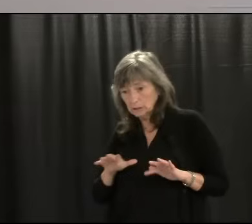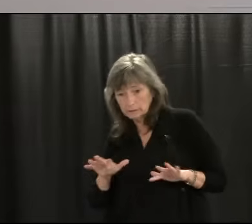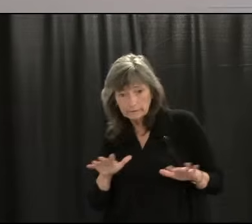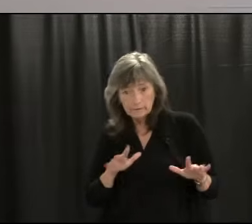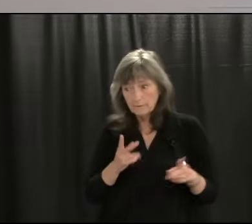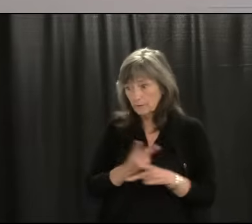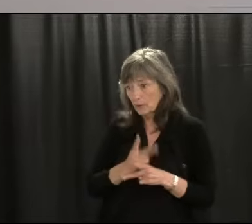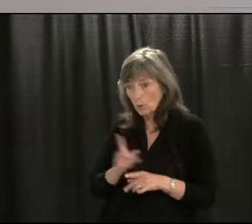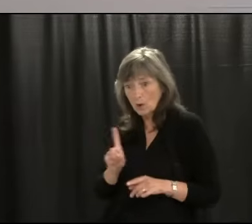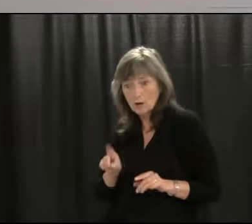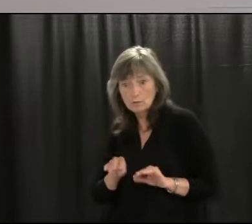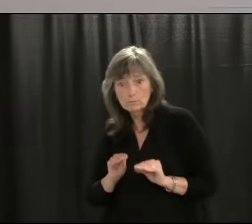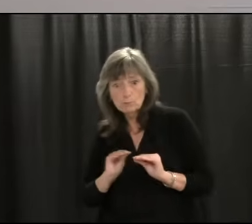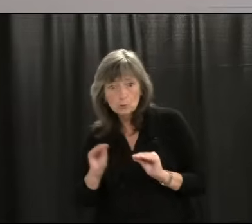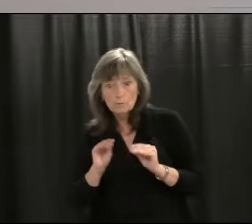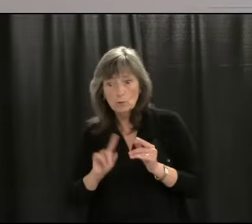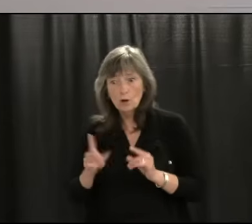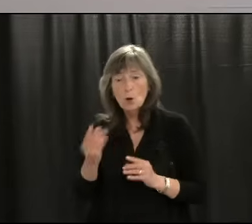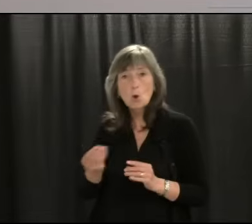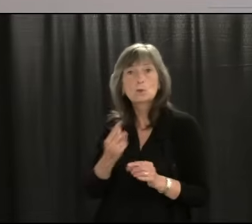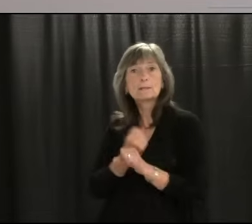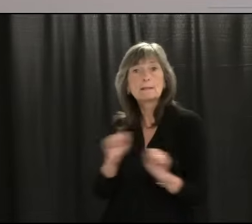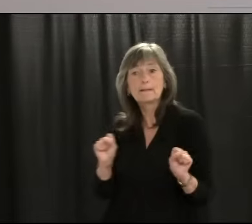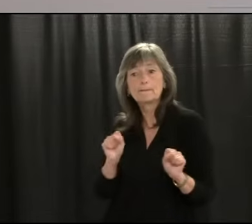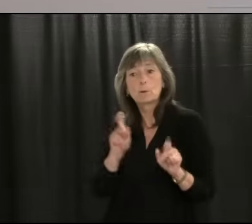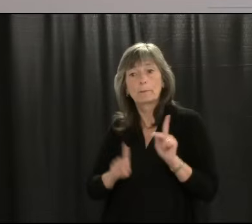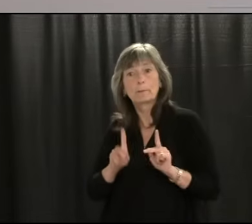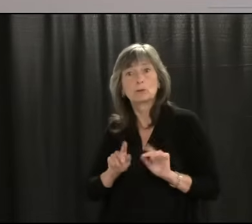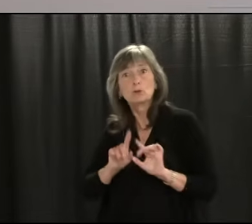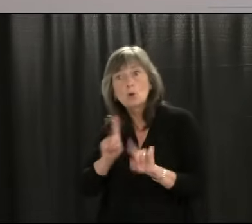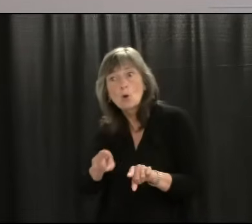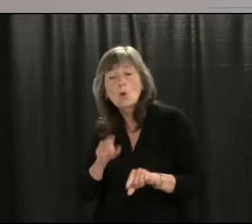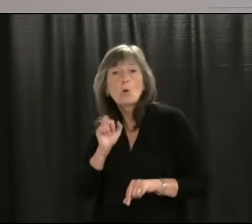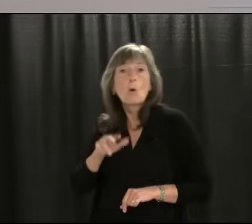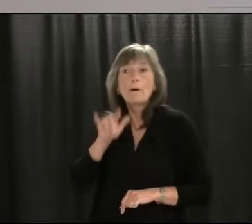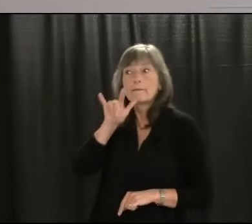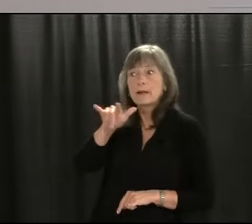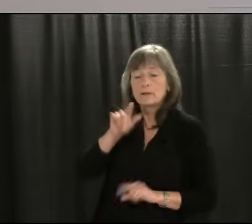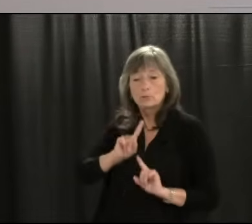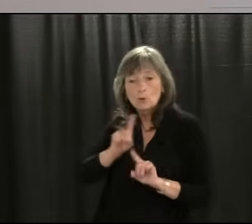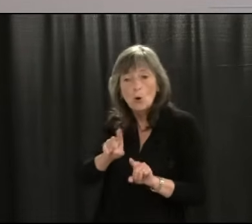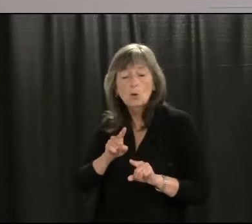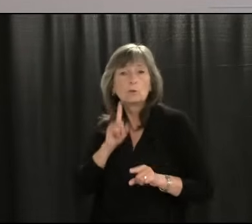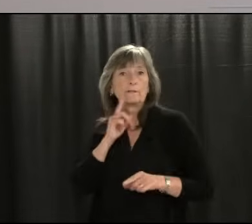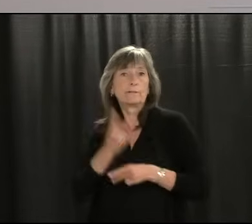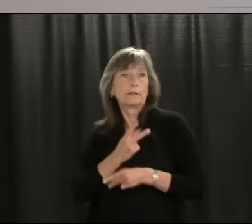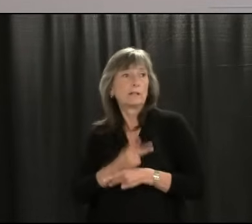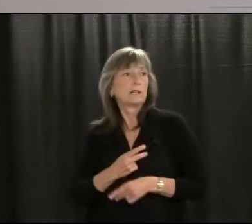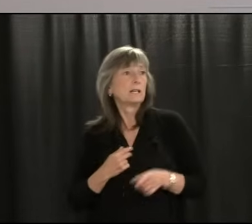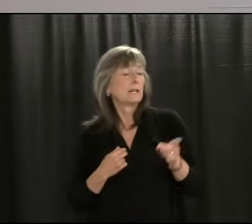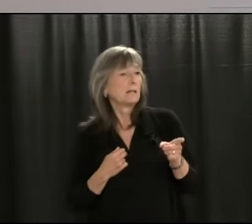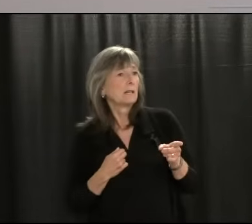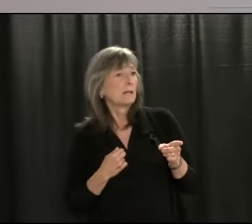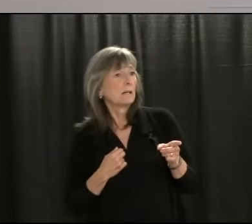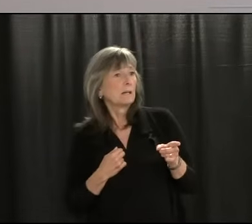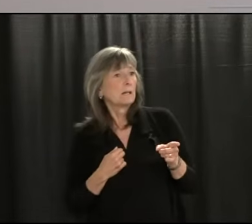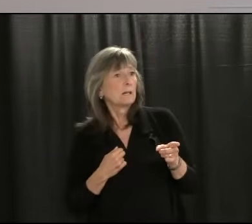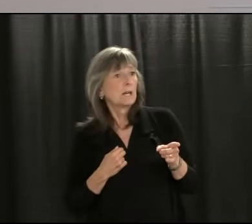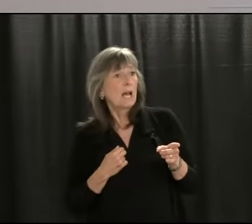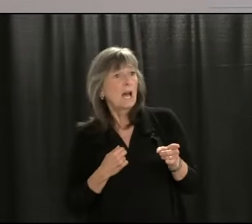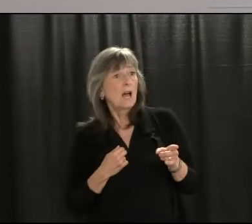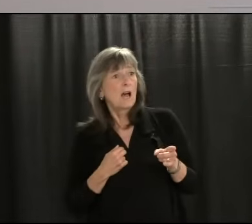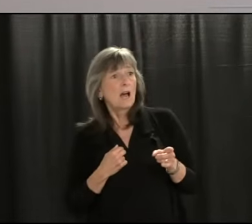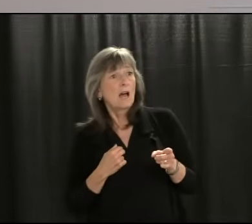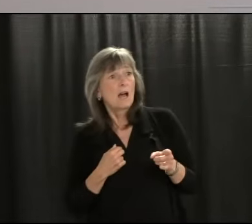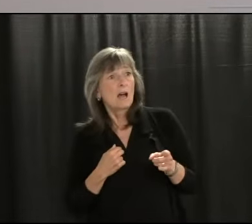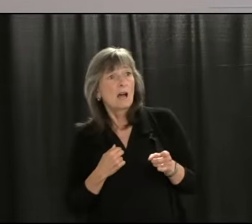Those decisions had to be made about when it's safe to send people and planes into the area. And have you gone to every other province for water bombers,